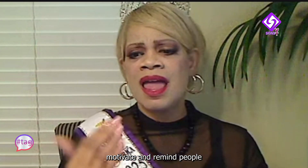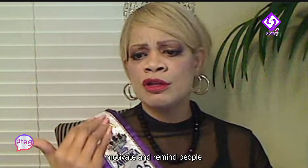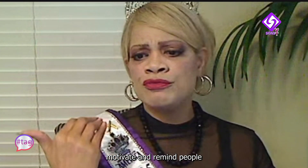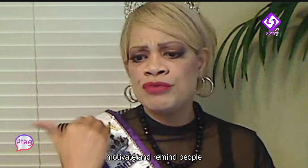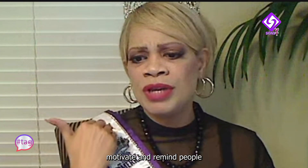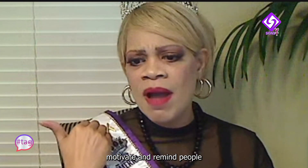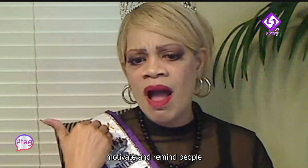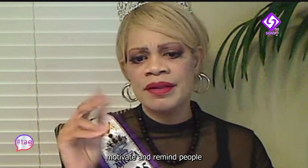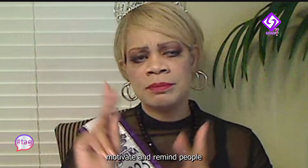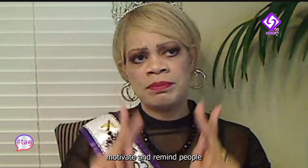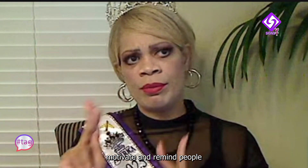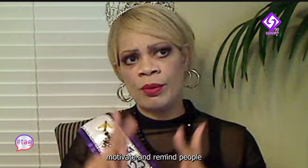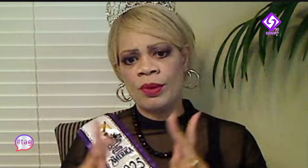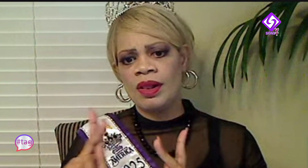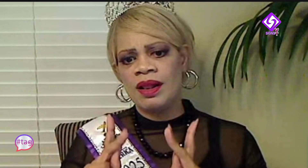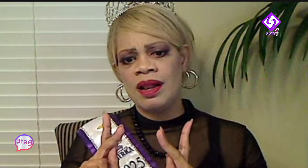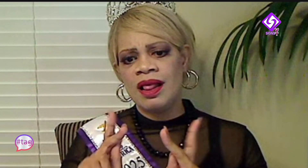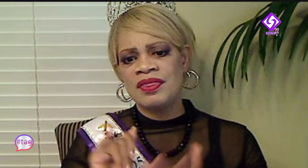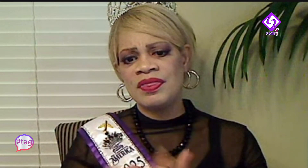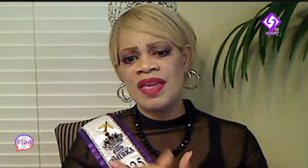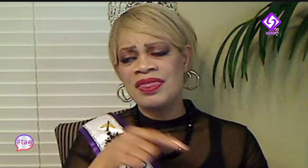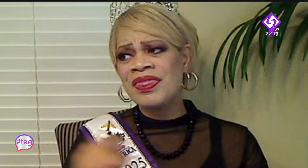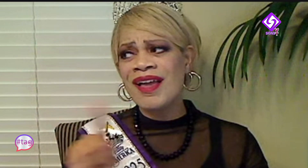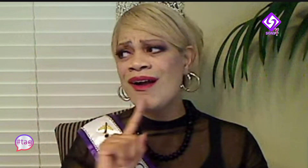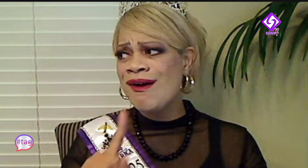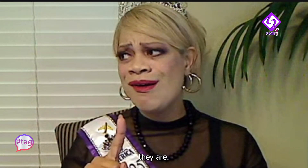motivate, and remind people